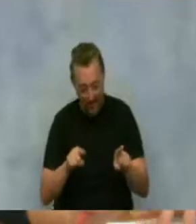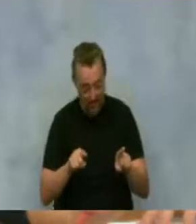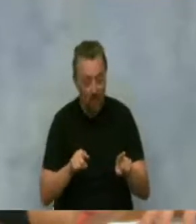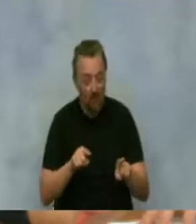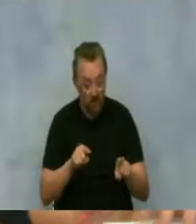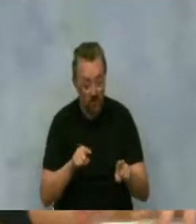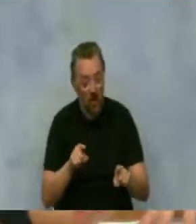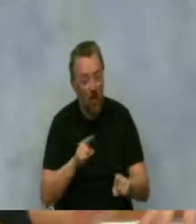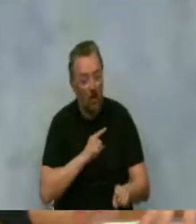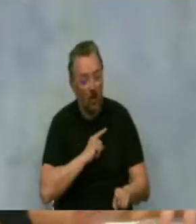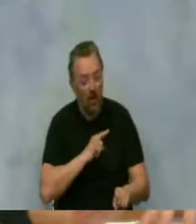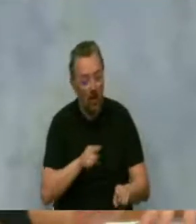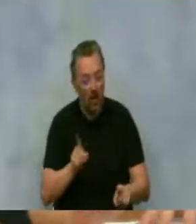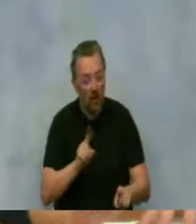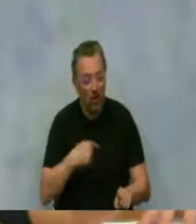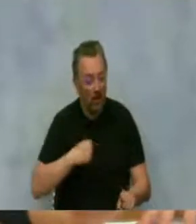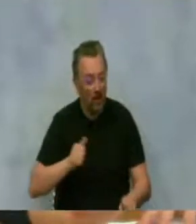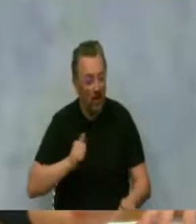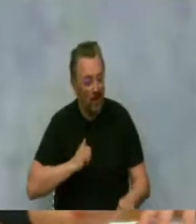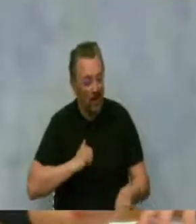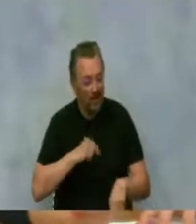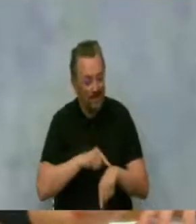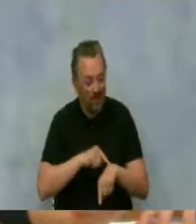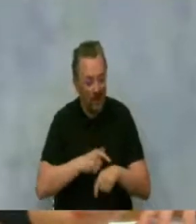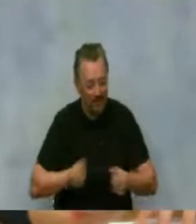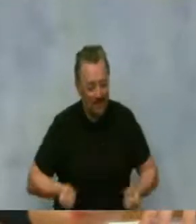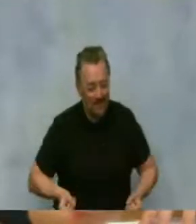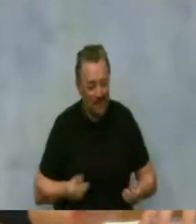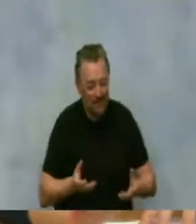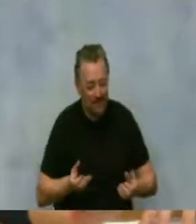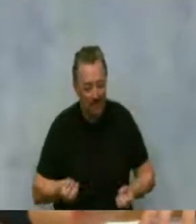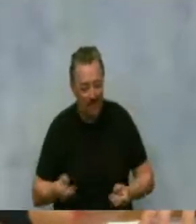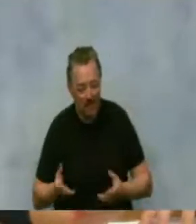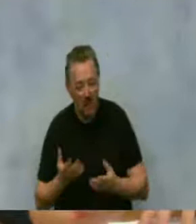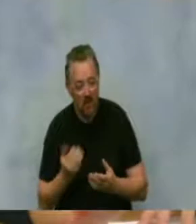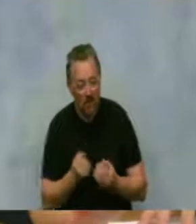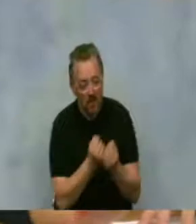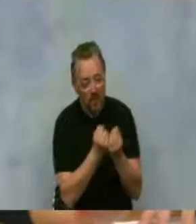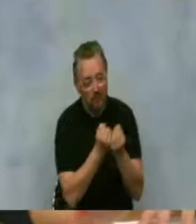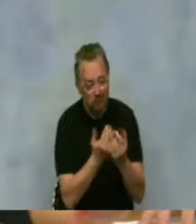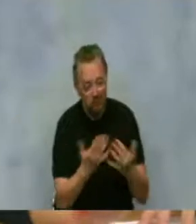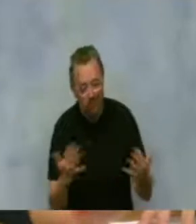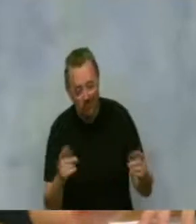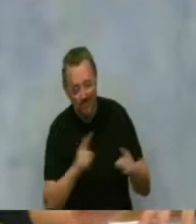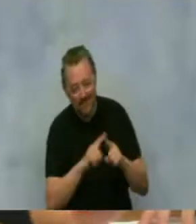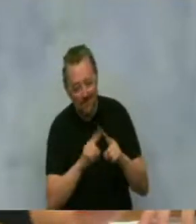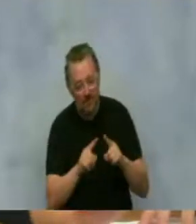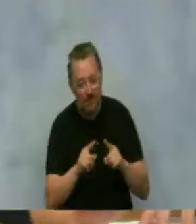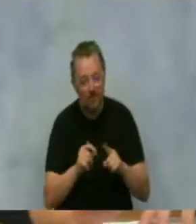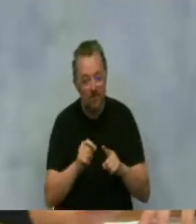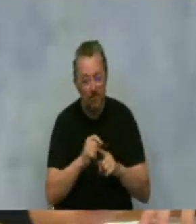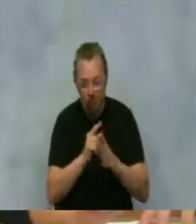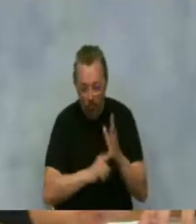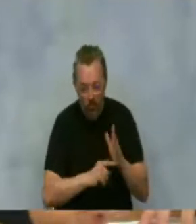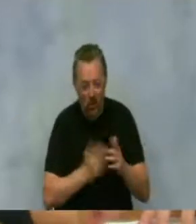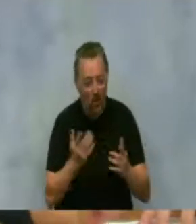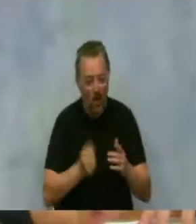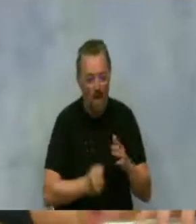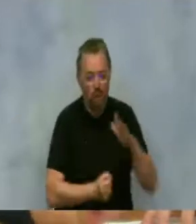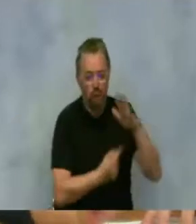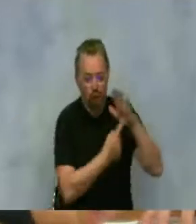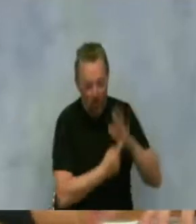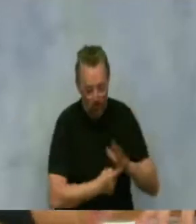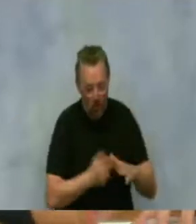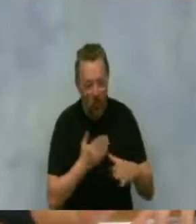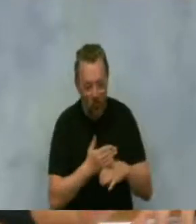mainly reflects the anticipated timing of spend on the multi-year and multi-project programme of prioritised urgent investment works. If I'm